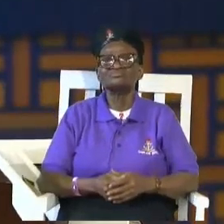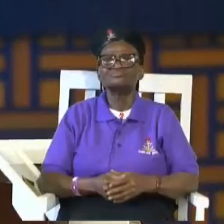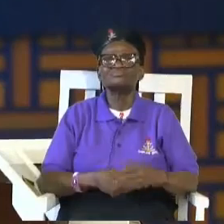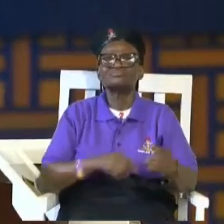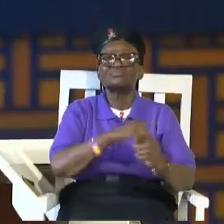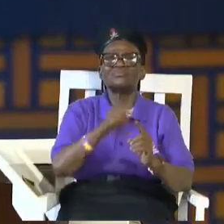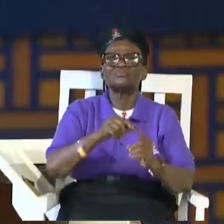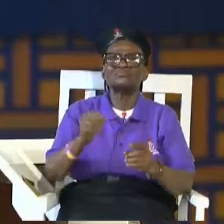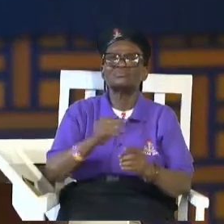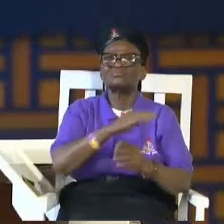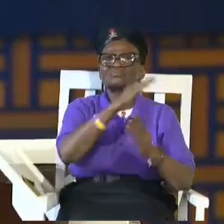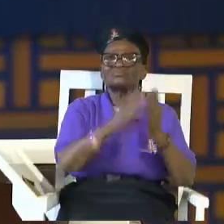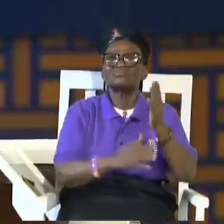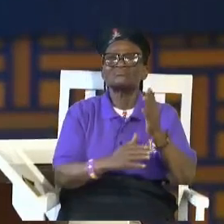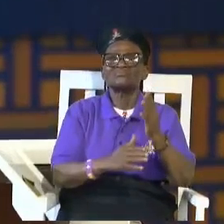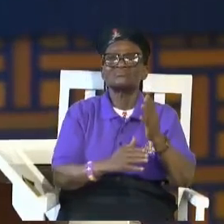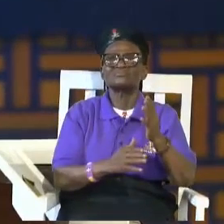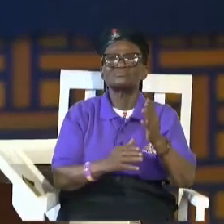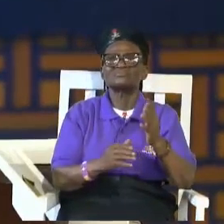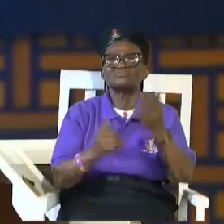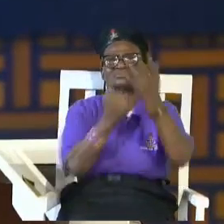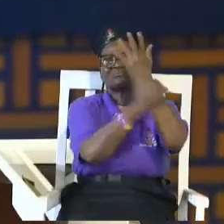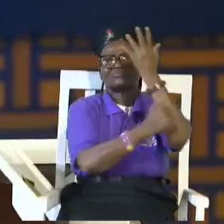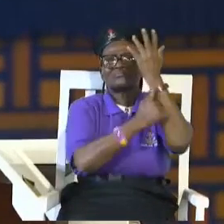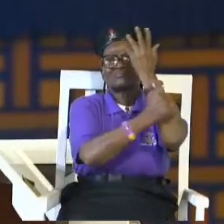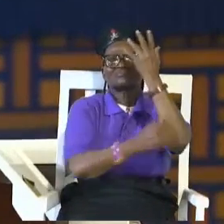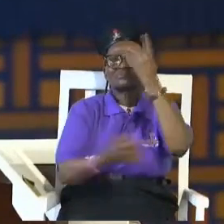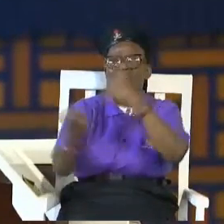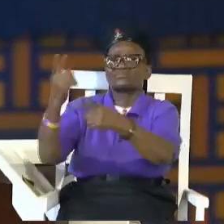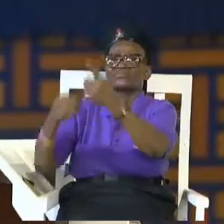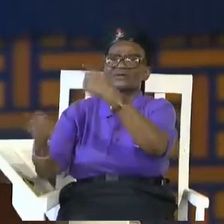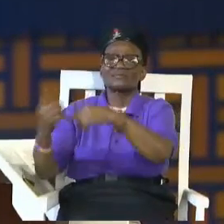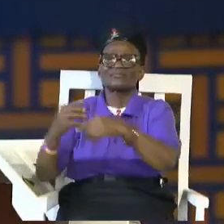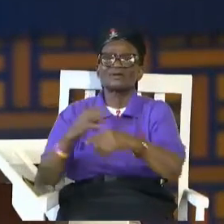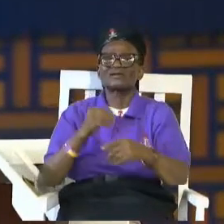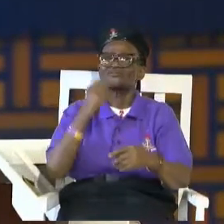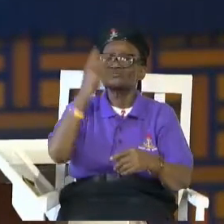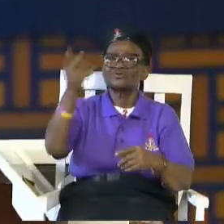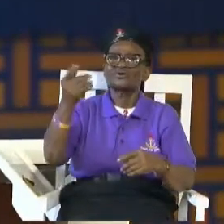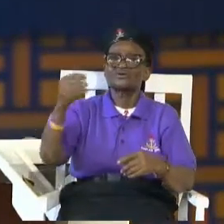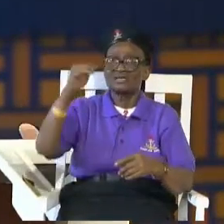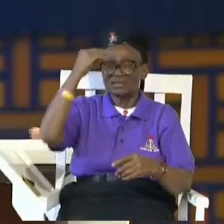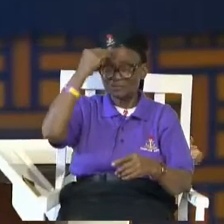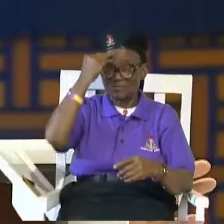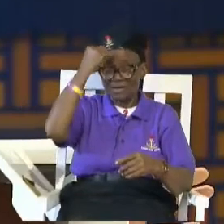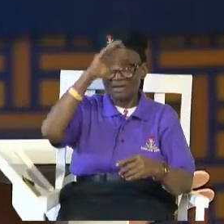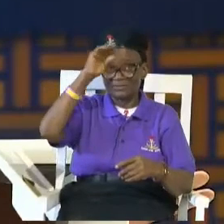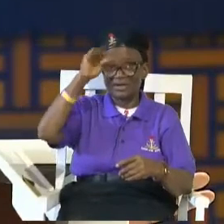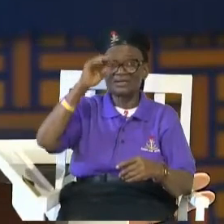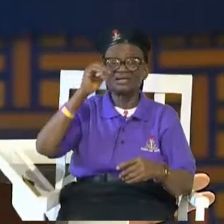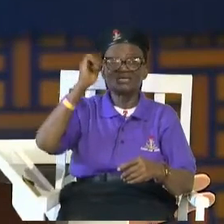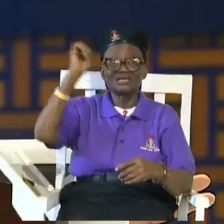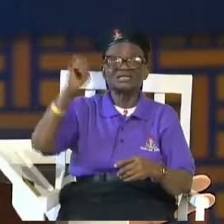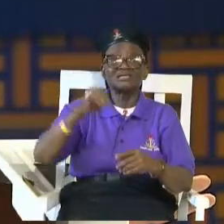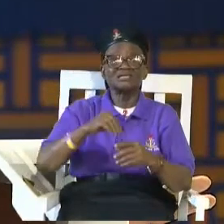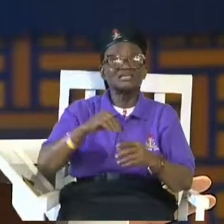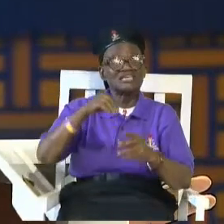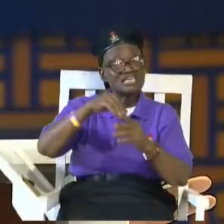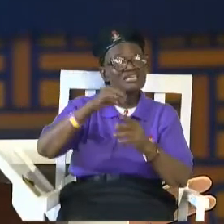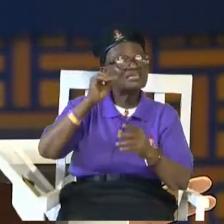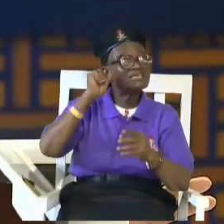when the entire country came and they saw the madman in his right mind,